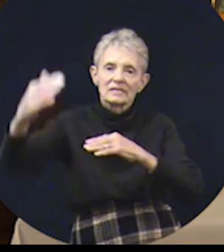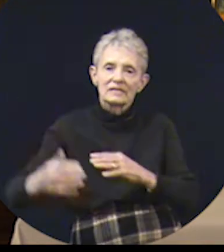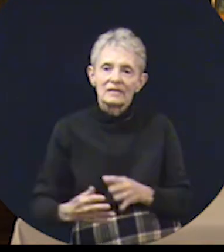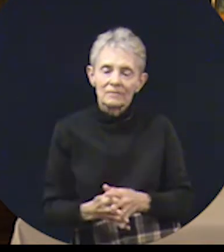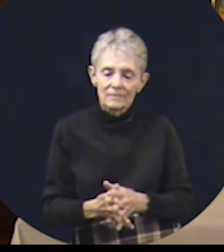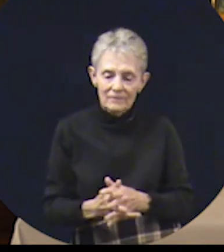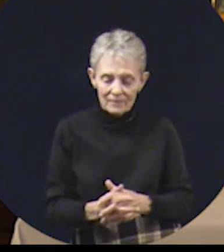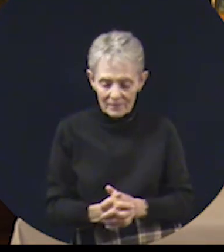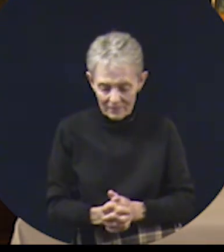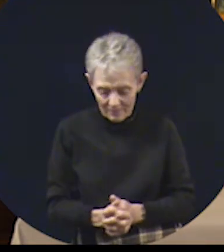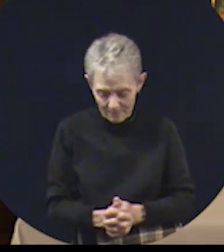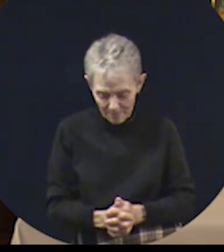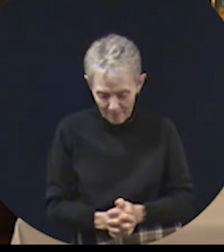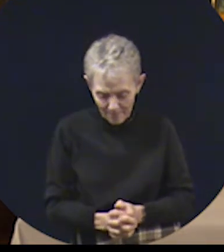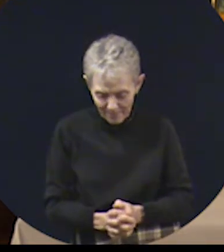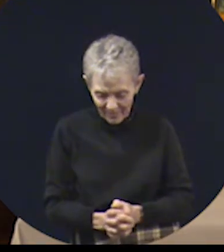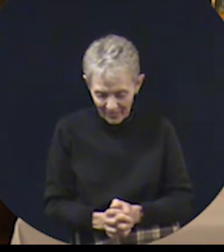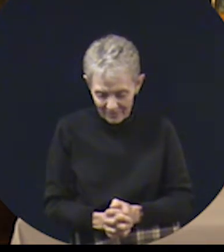highest.